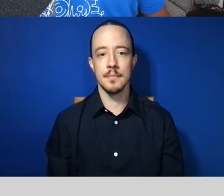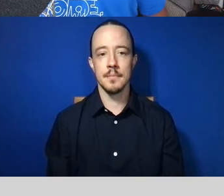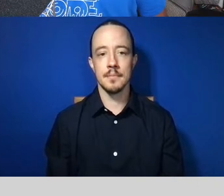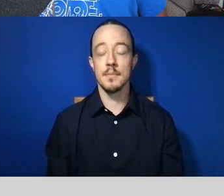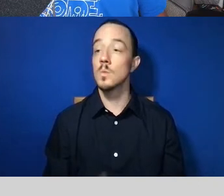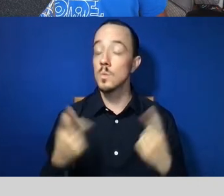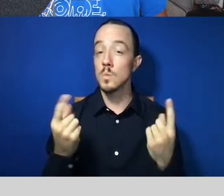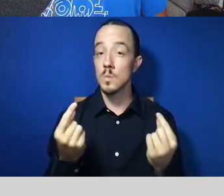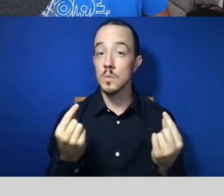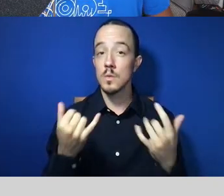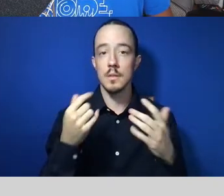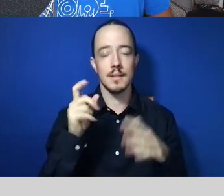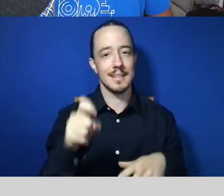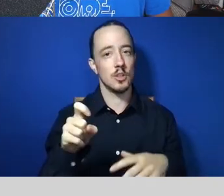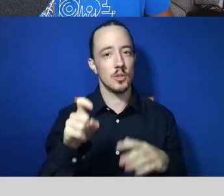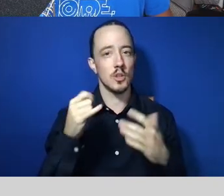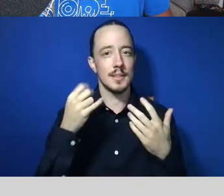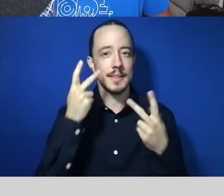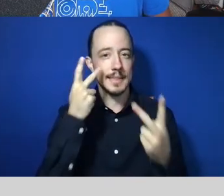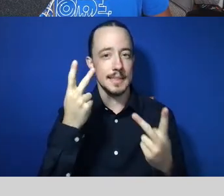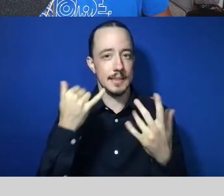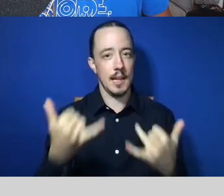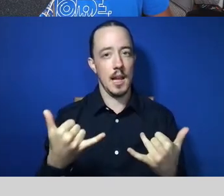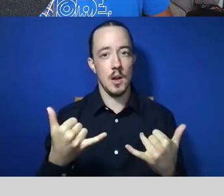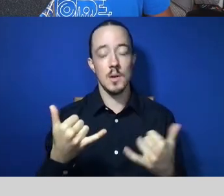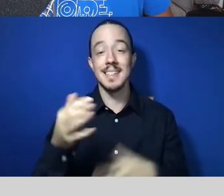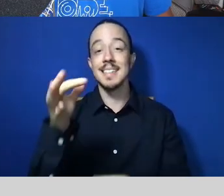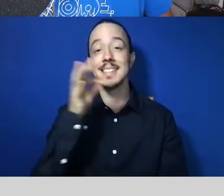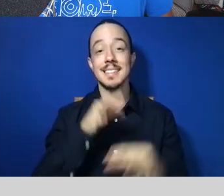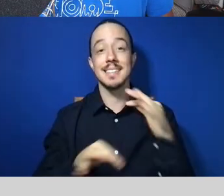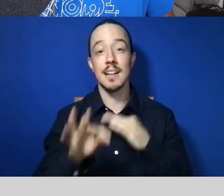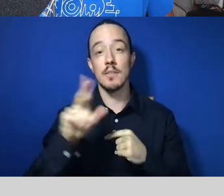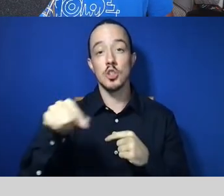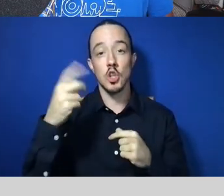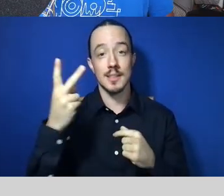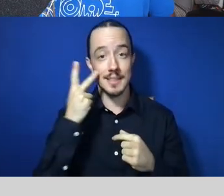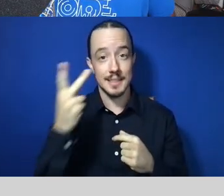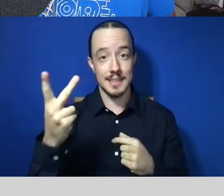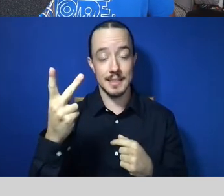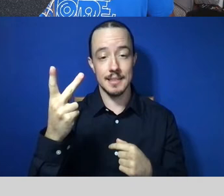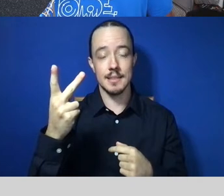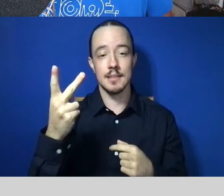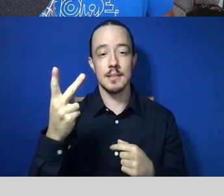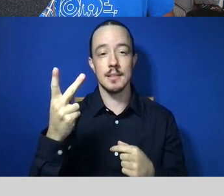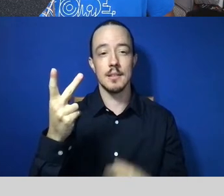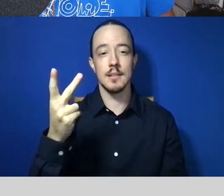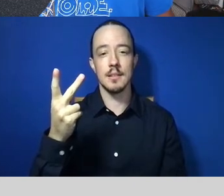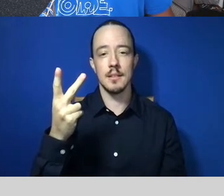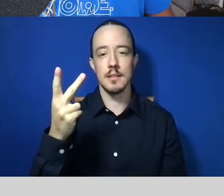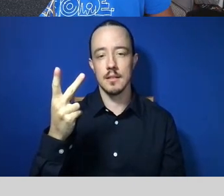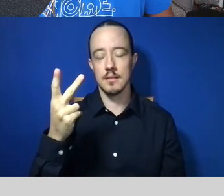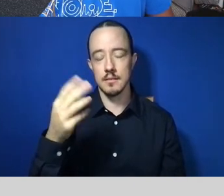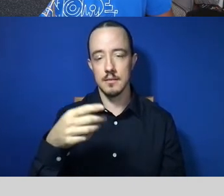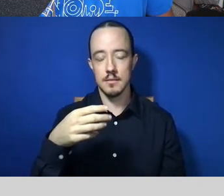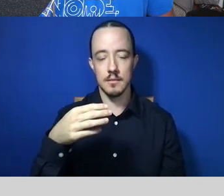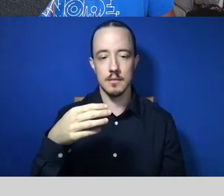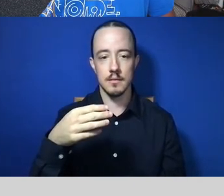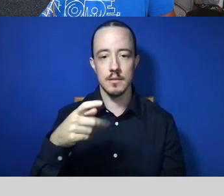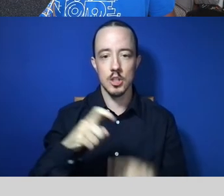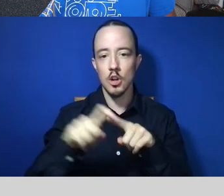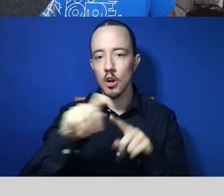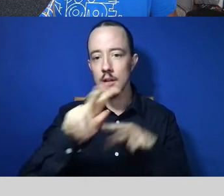type. So what we should see now is instead of just seeing, you